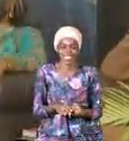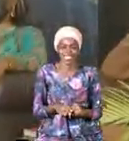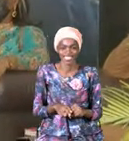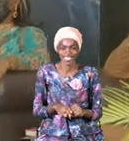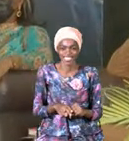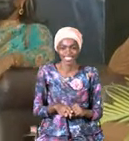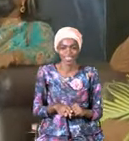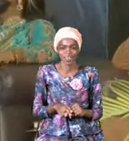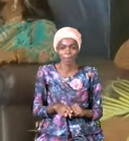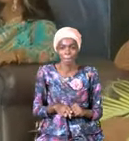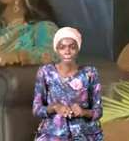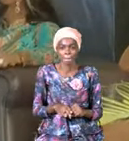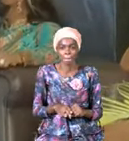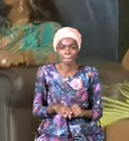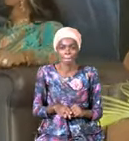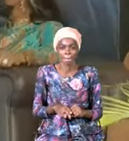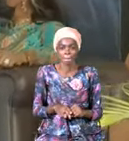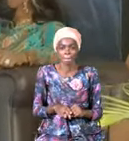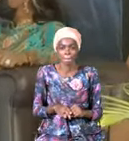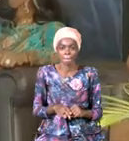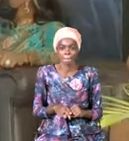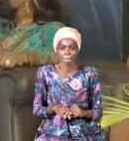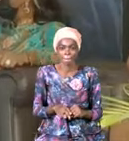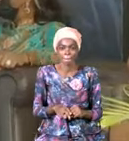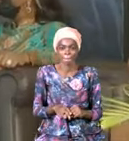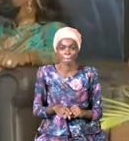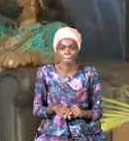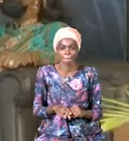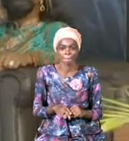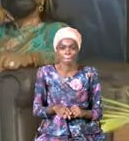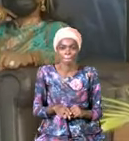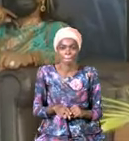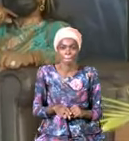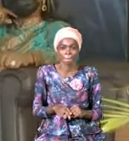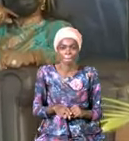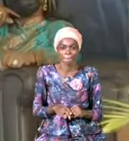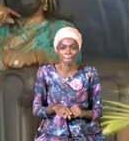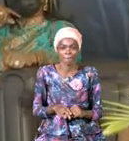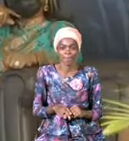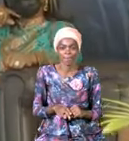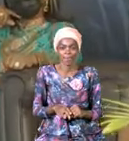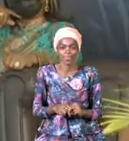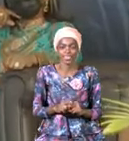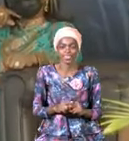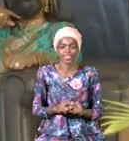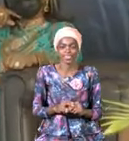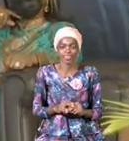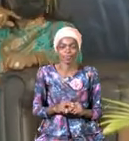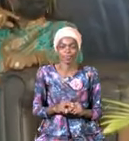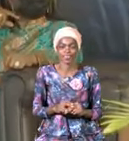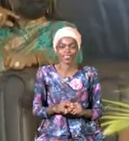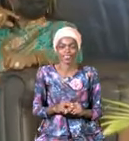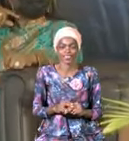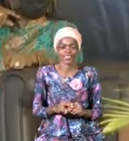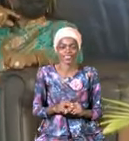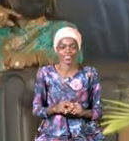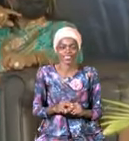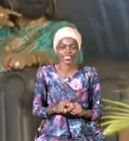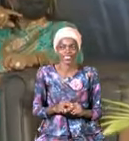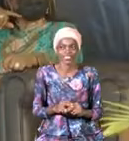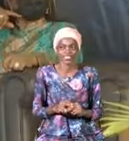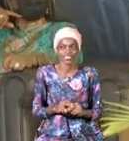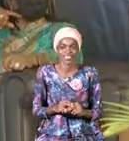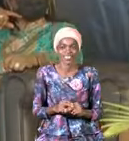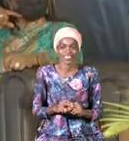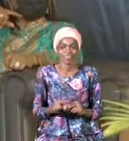of course culminates in the final event this evening, I want to very quickly welcome Professor Samuel Oyediran for vote